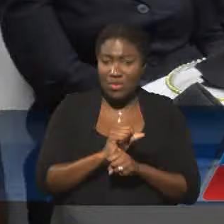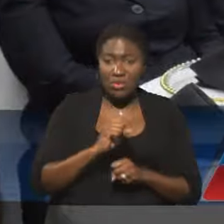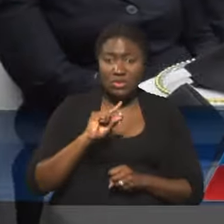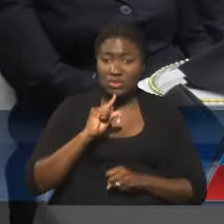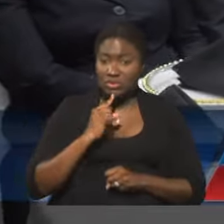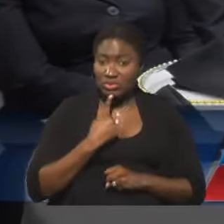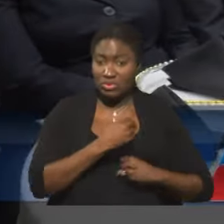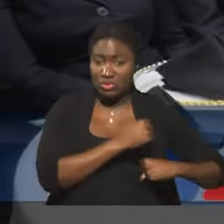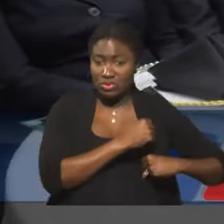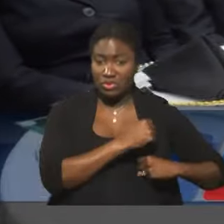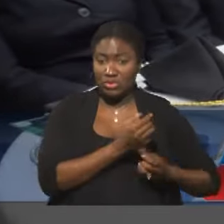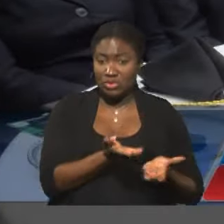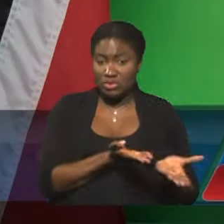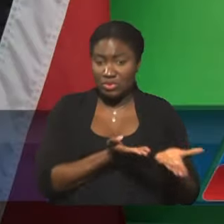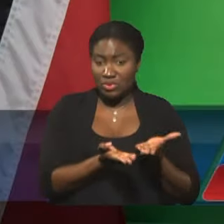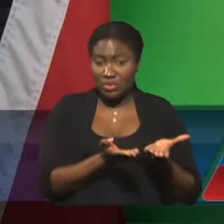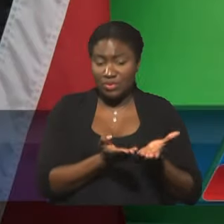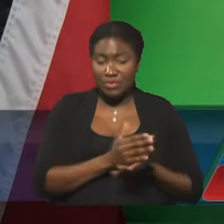services.